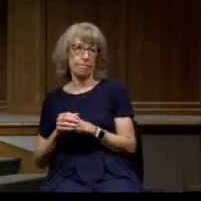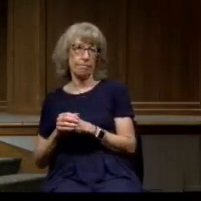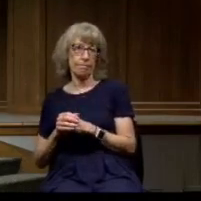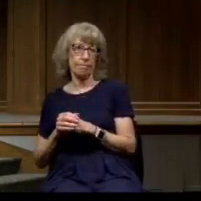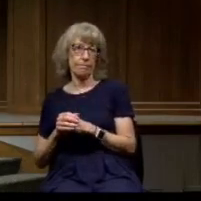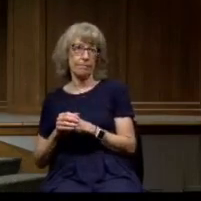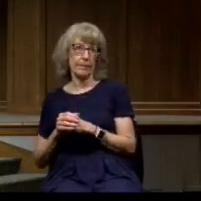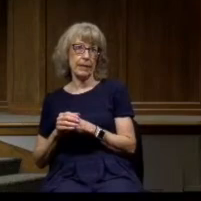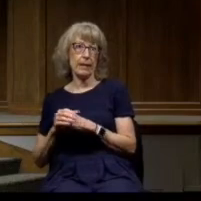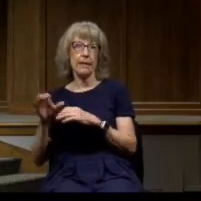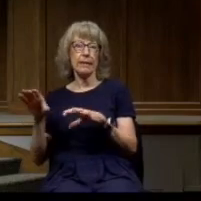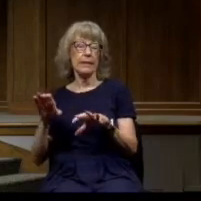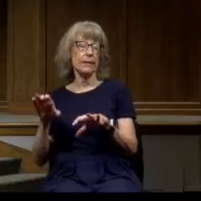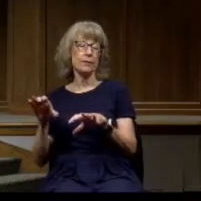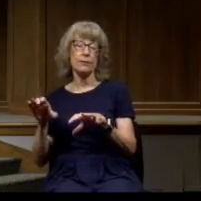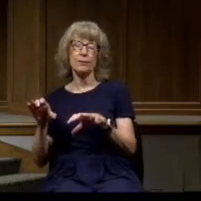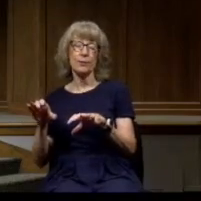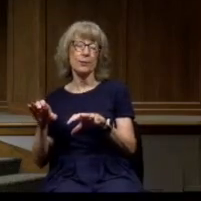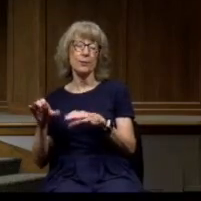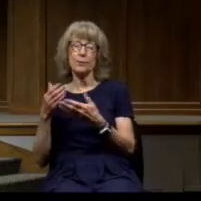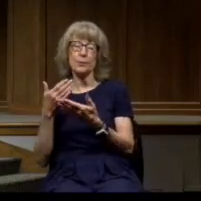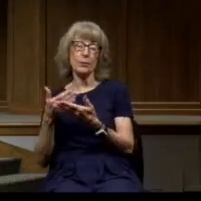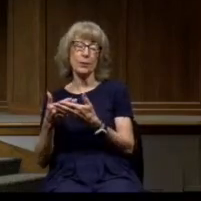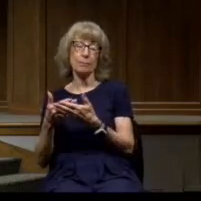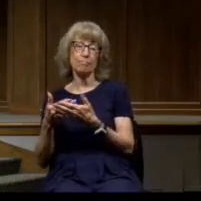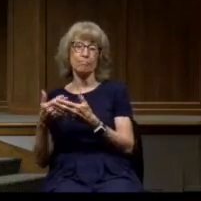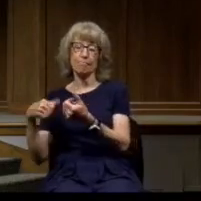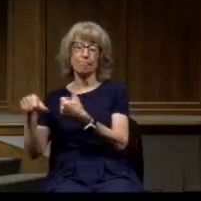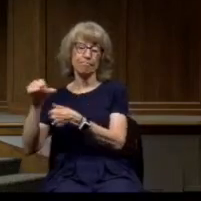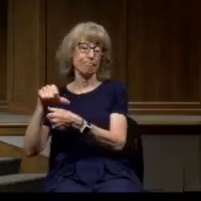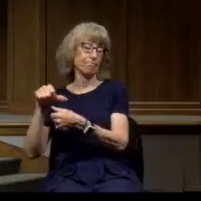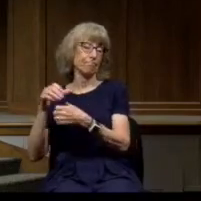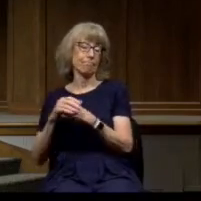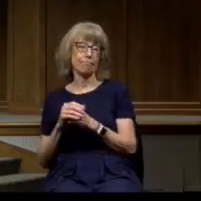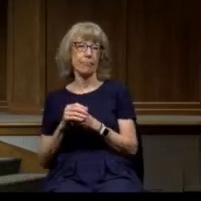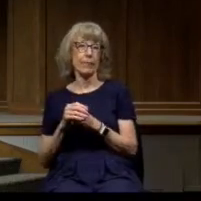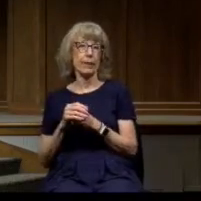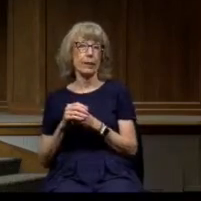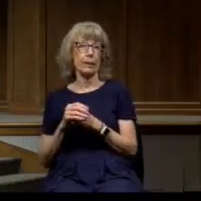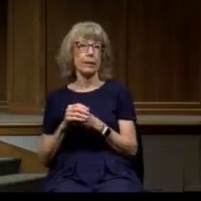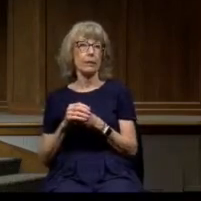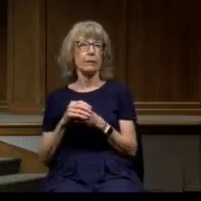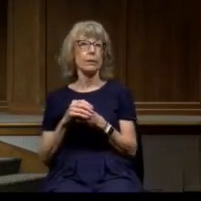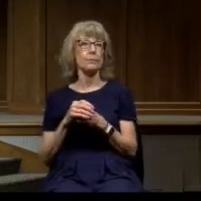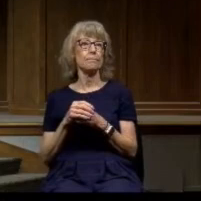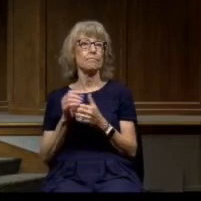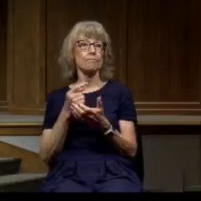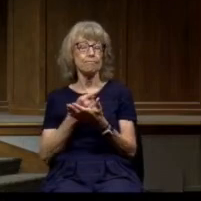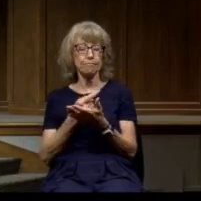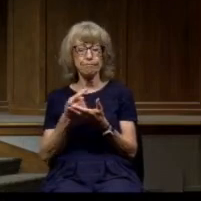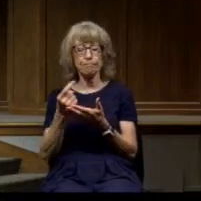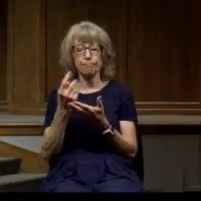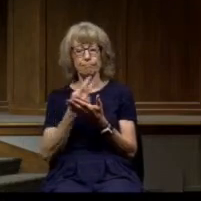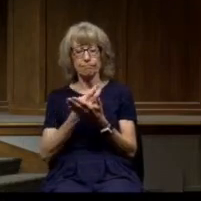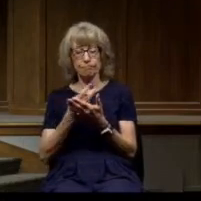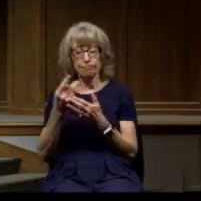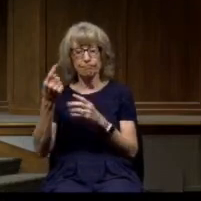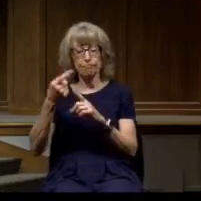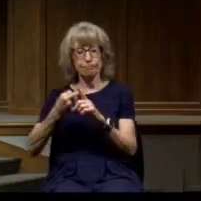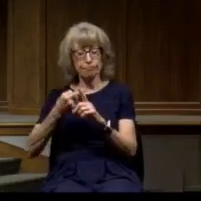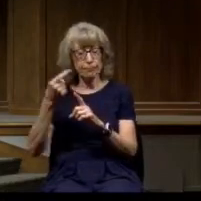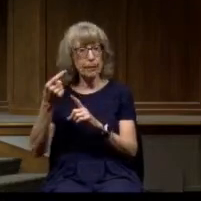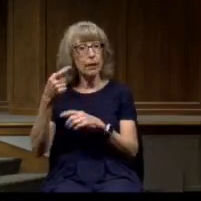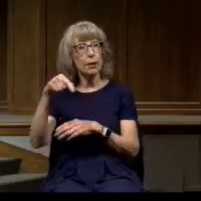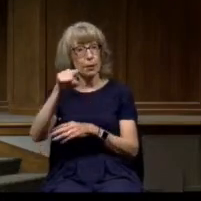going to happen. You're going to have a test over the next few weeks or months. And it's going to come in the form of, it could be several things. It might